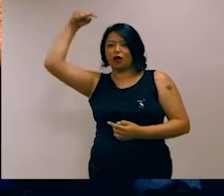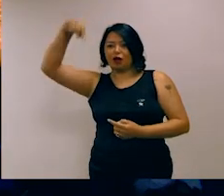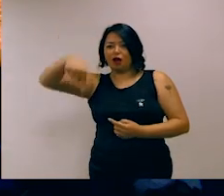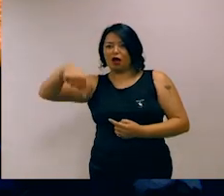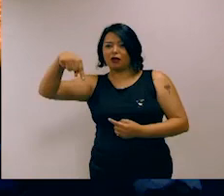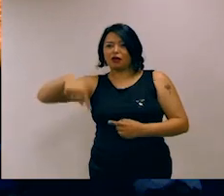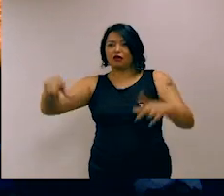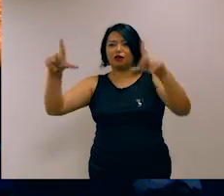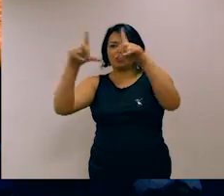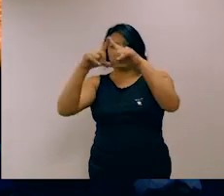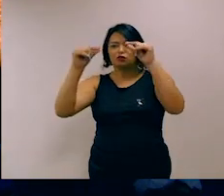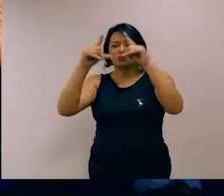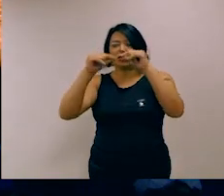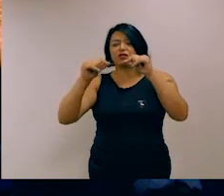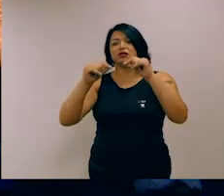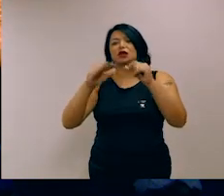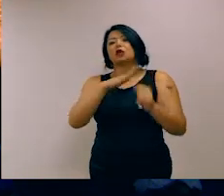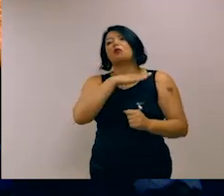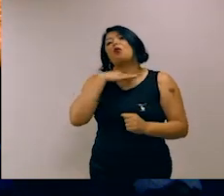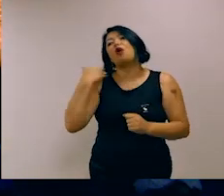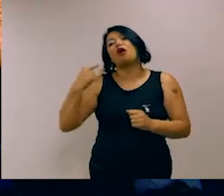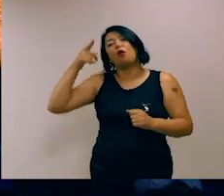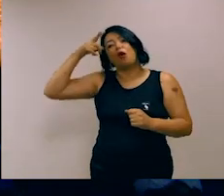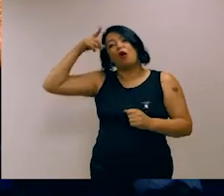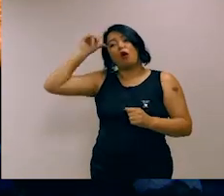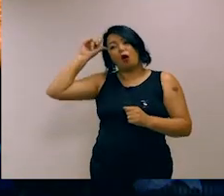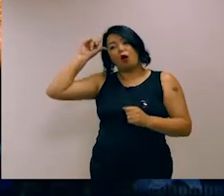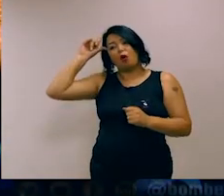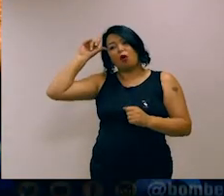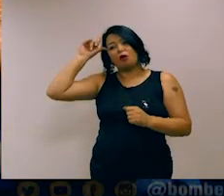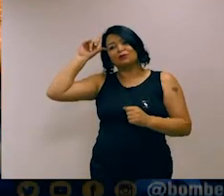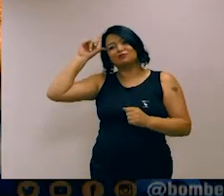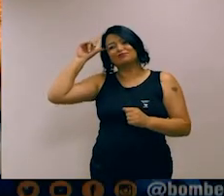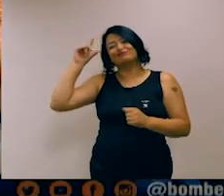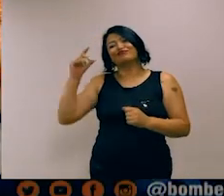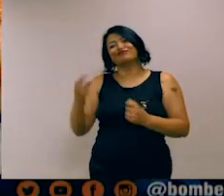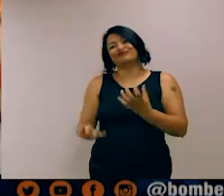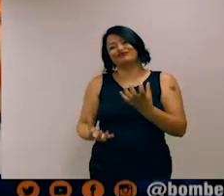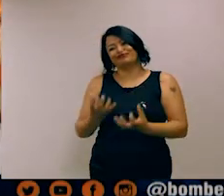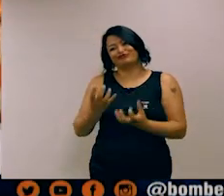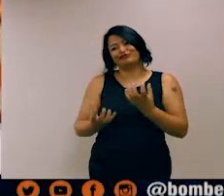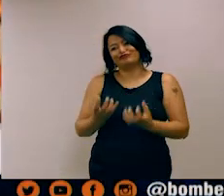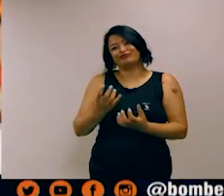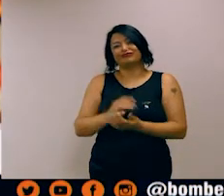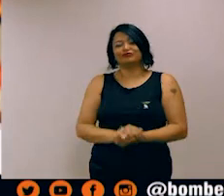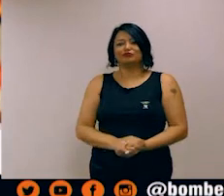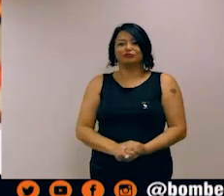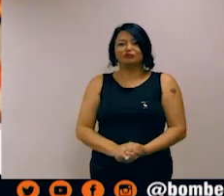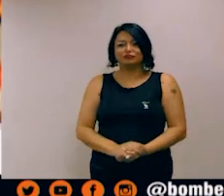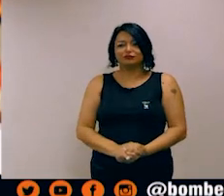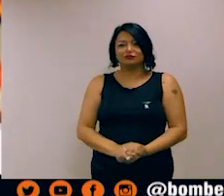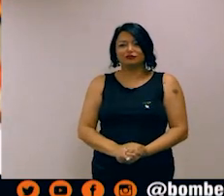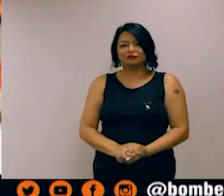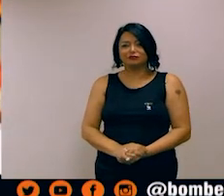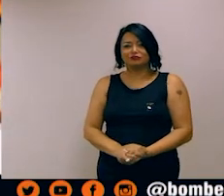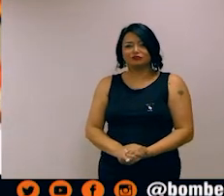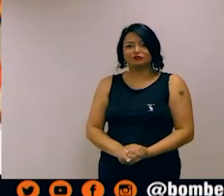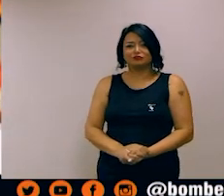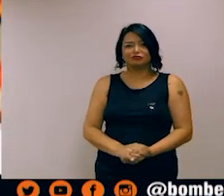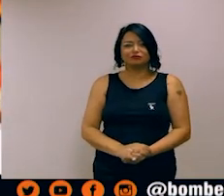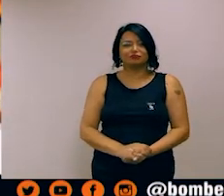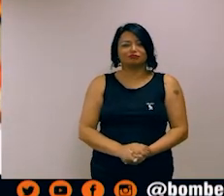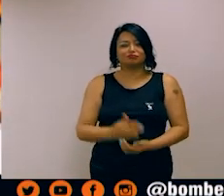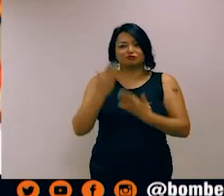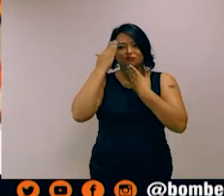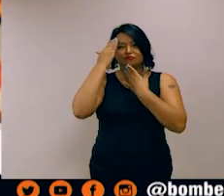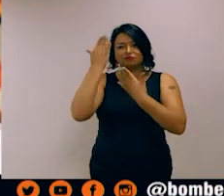pay homage to our colleague that died during her job. And no,